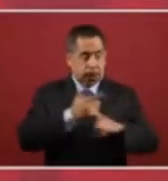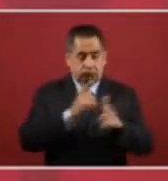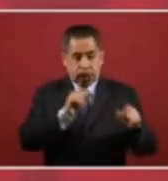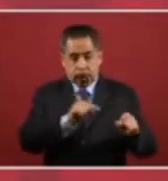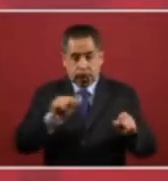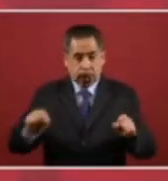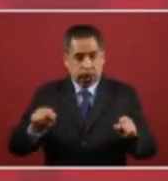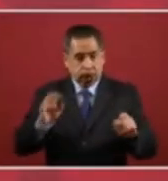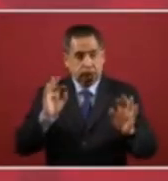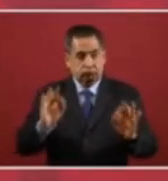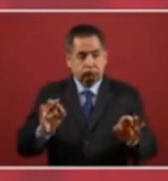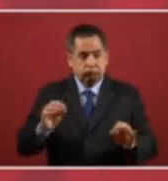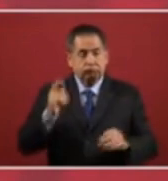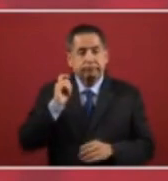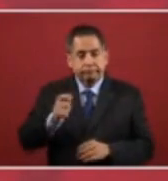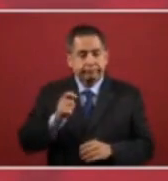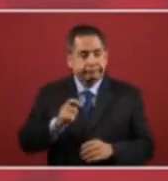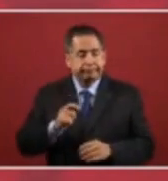public spaces